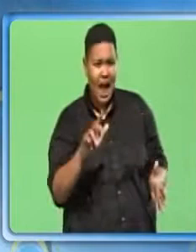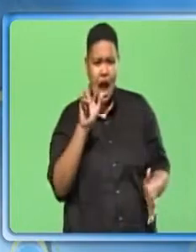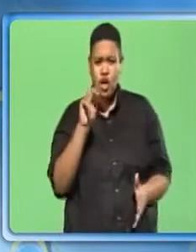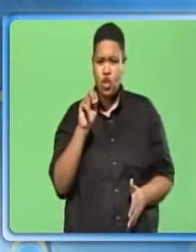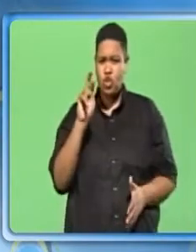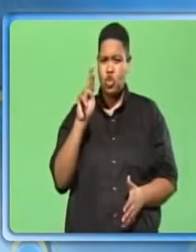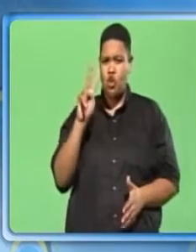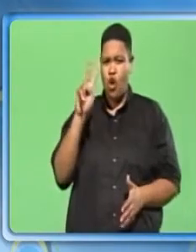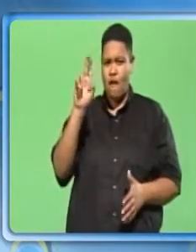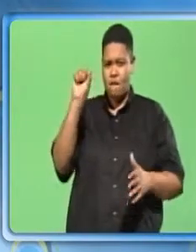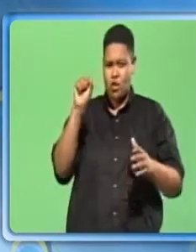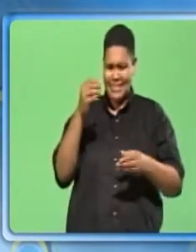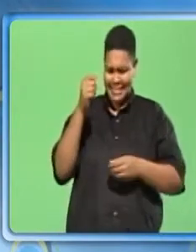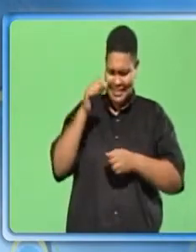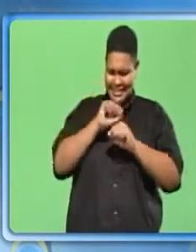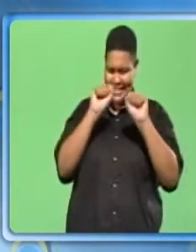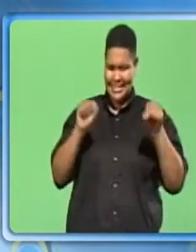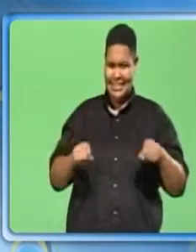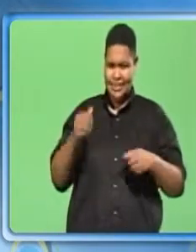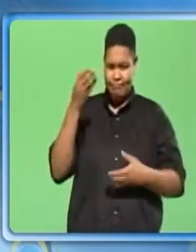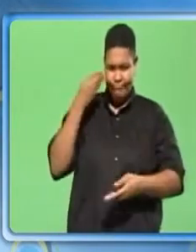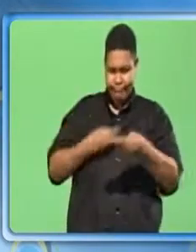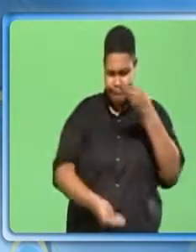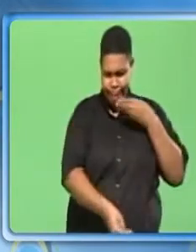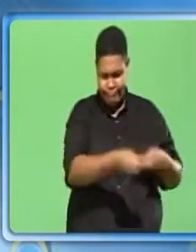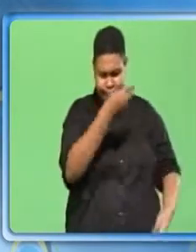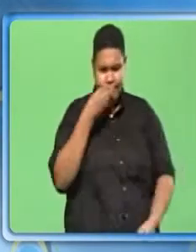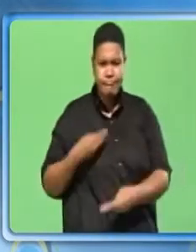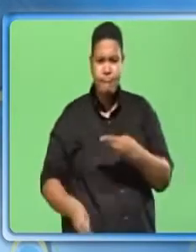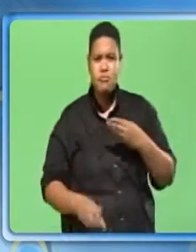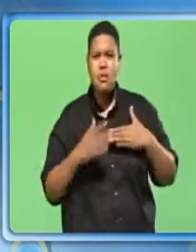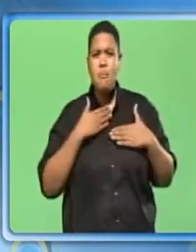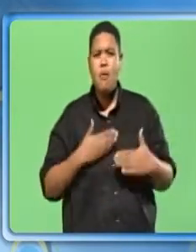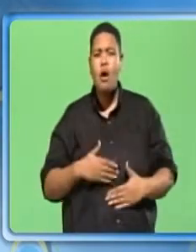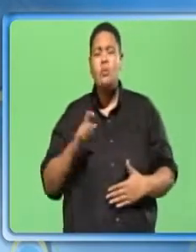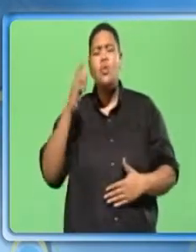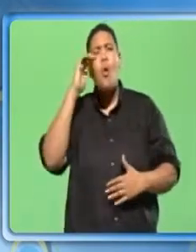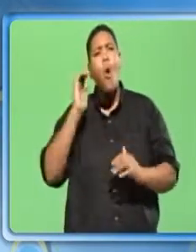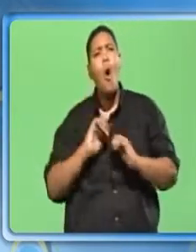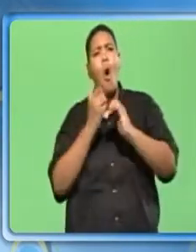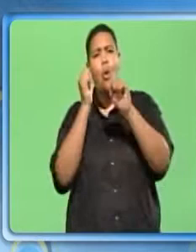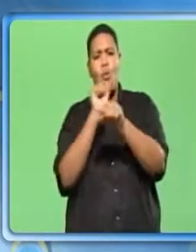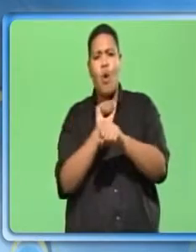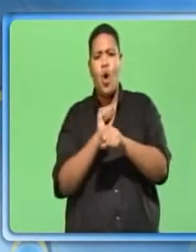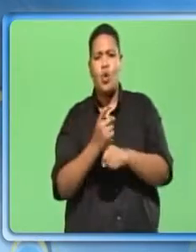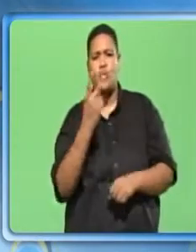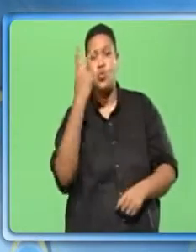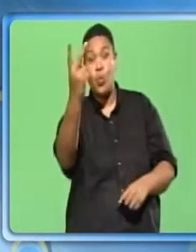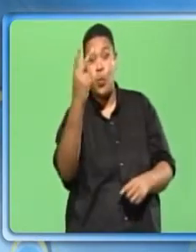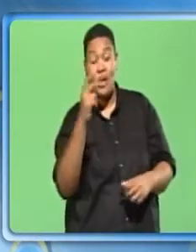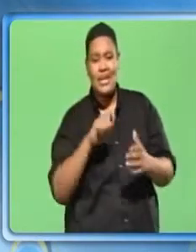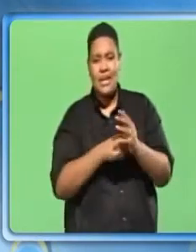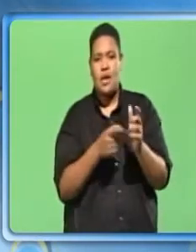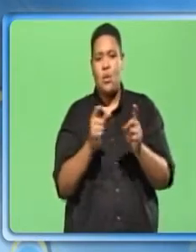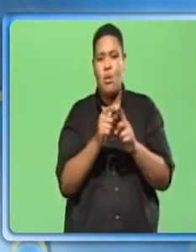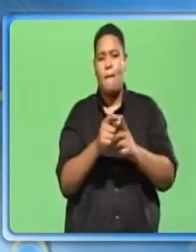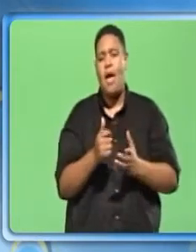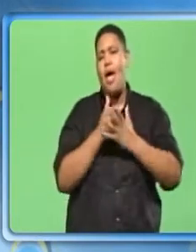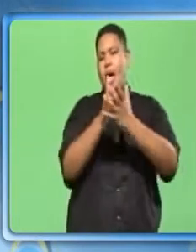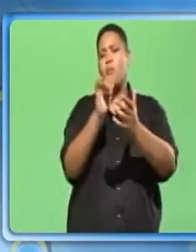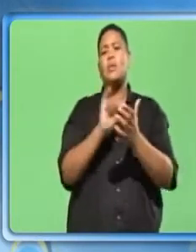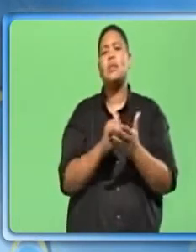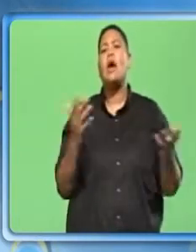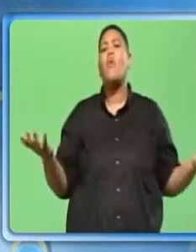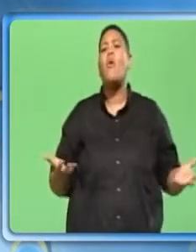system, one must first establish how it works. 2 key words that may help with this